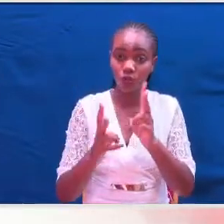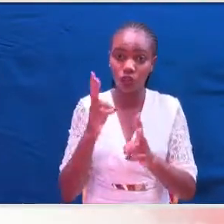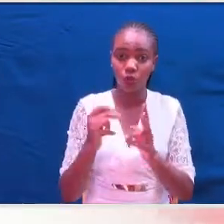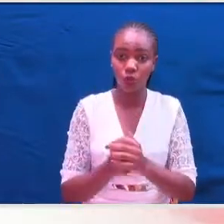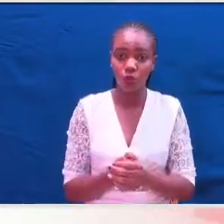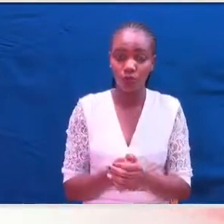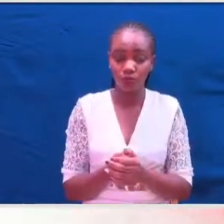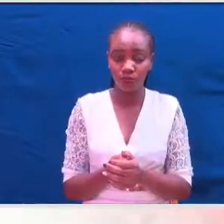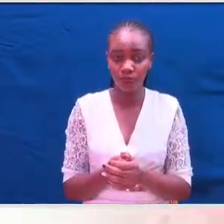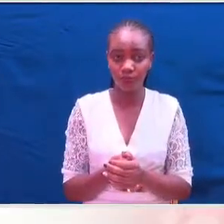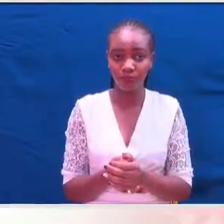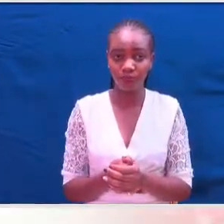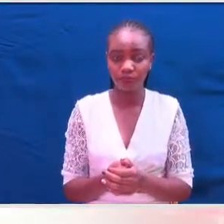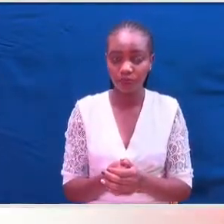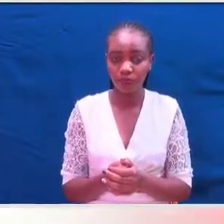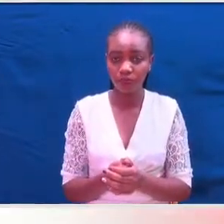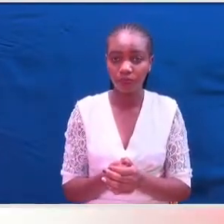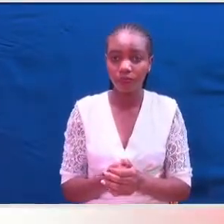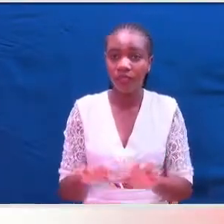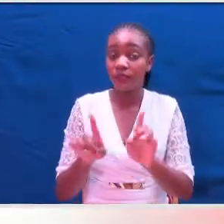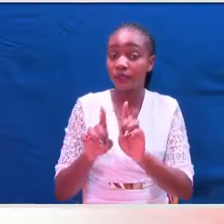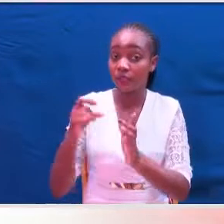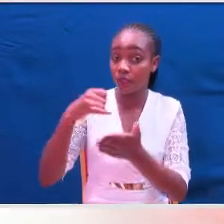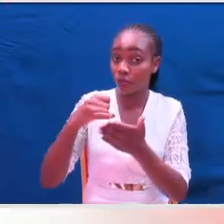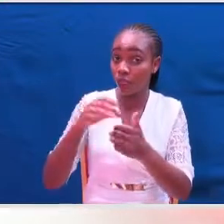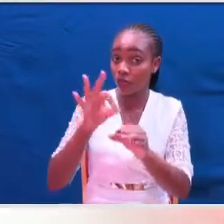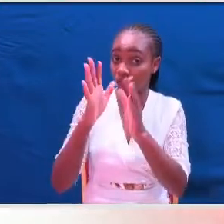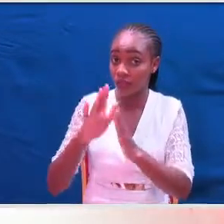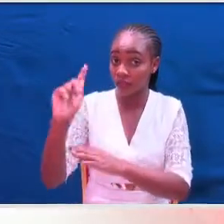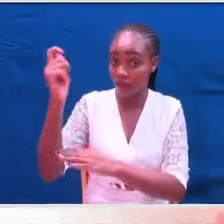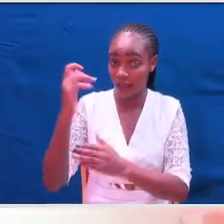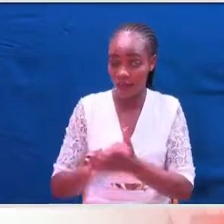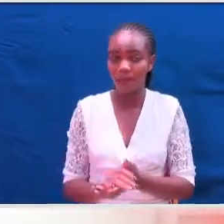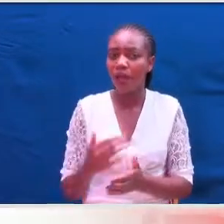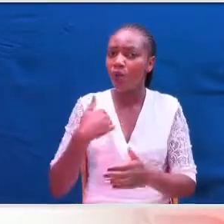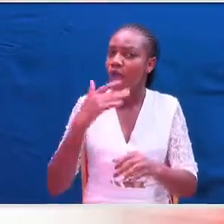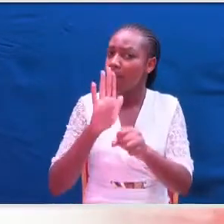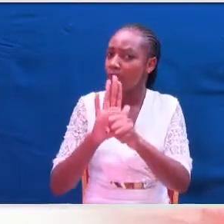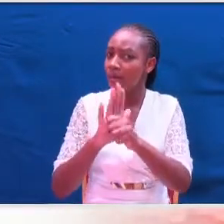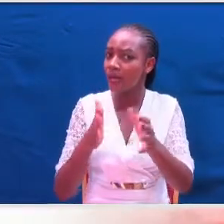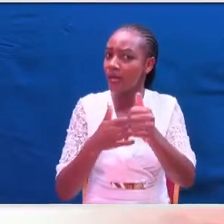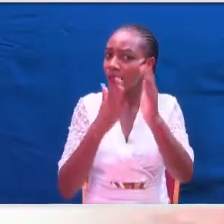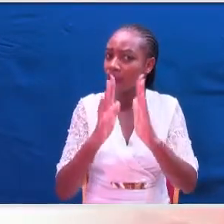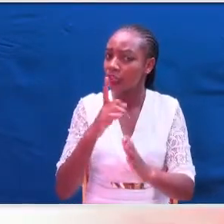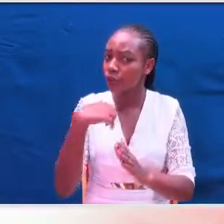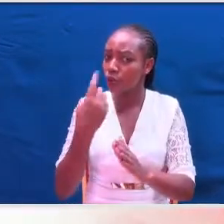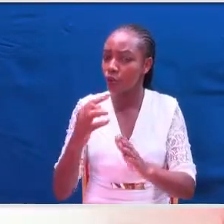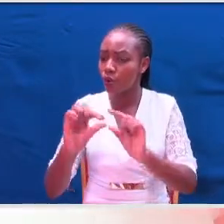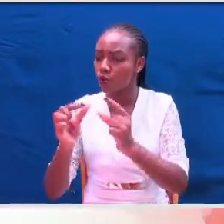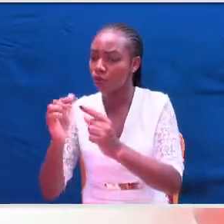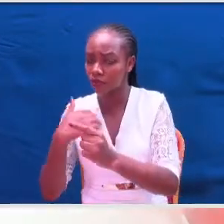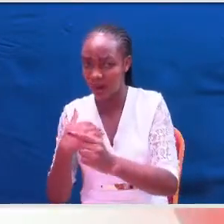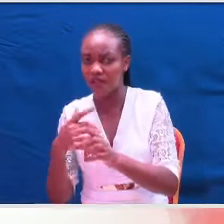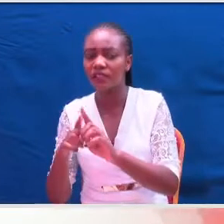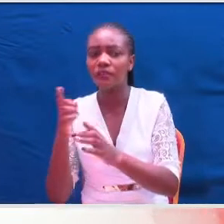his mounting popularity among Kenyan voters. Viongozi wengi wamegang up